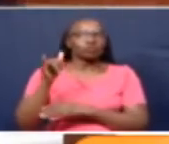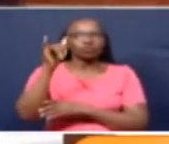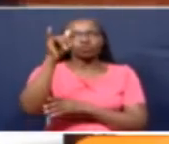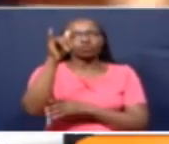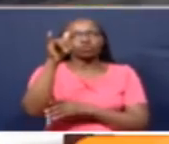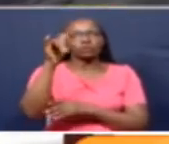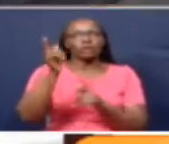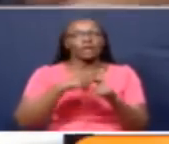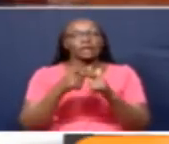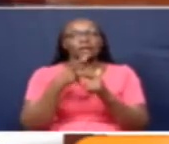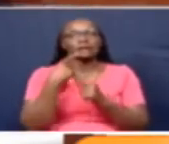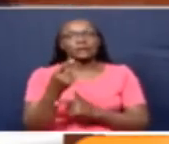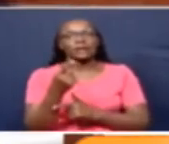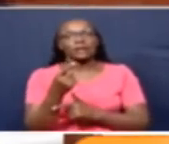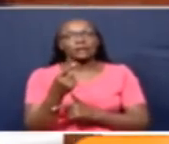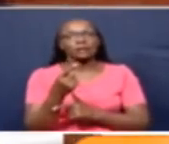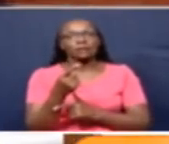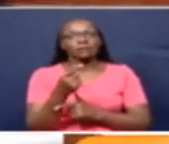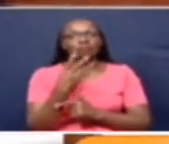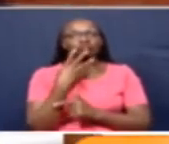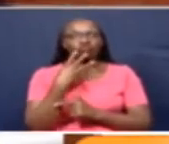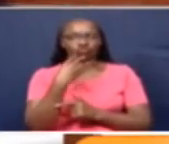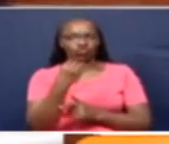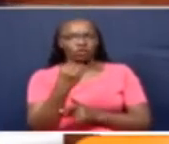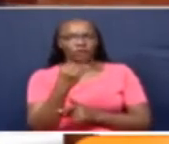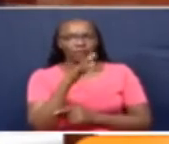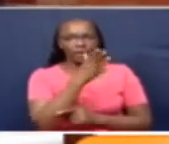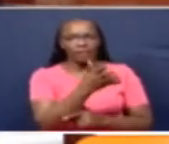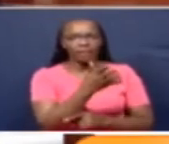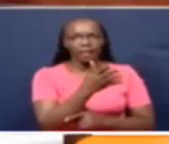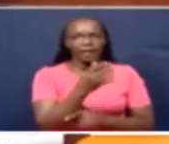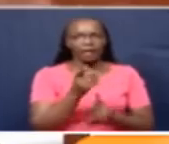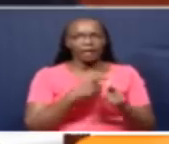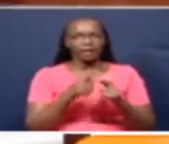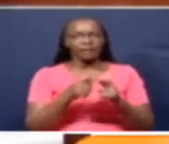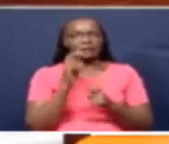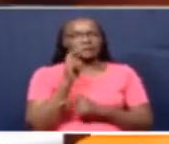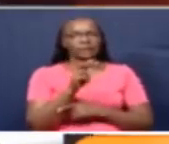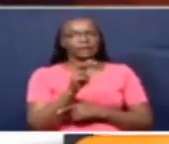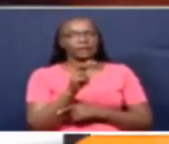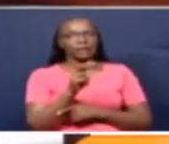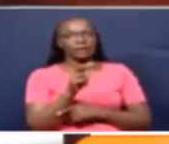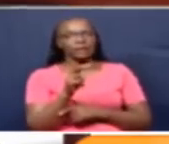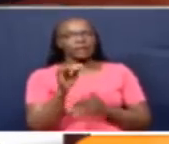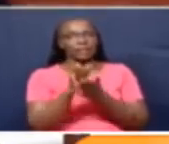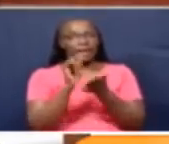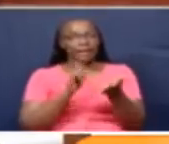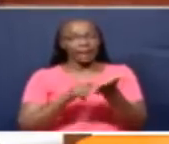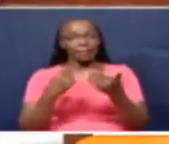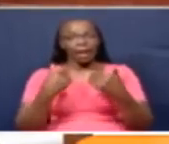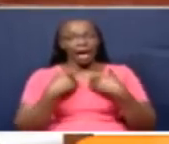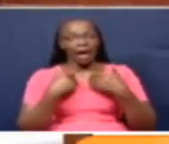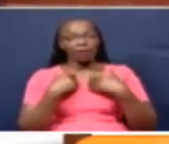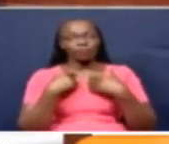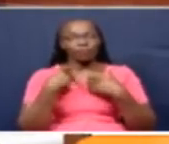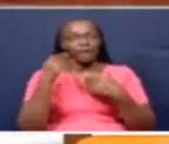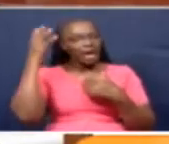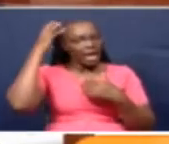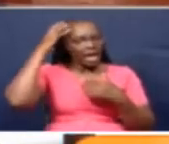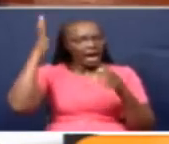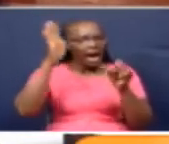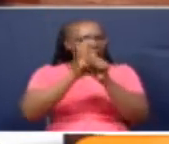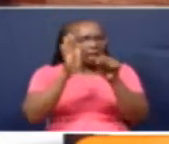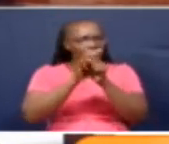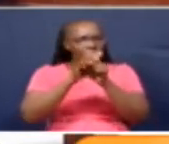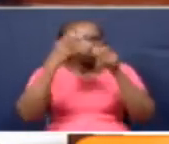Jomo Kenyatta is there. Oh, he's a short little fellow like this. He had like a saddle, big ass one. So he walked over